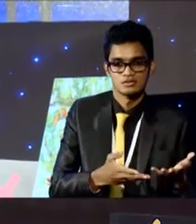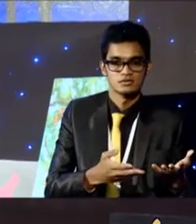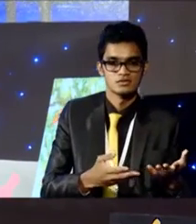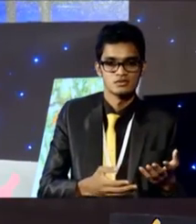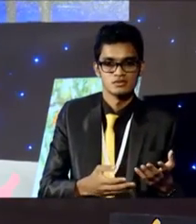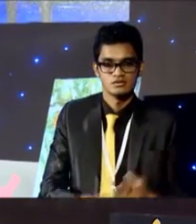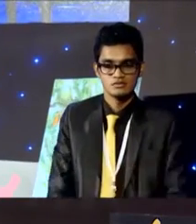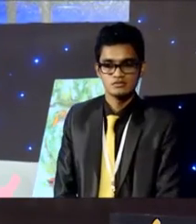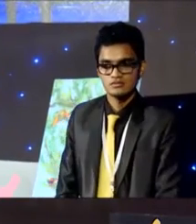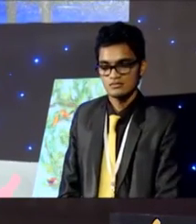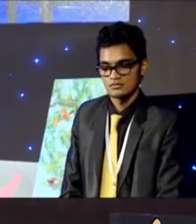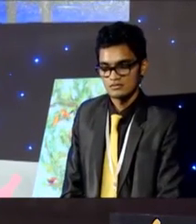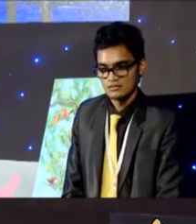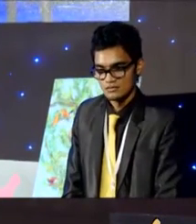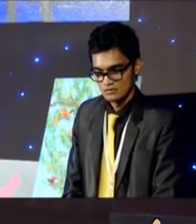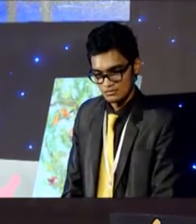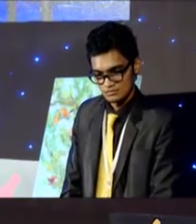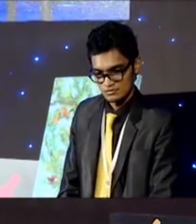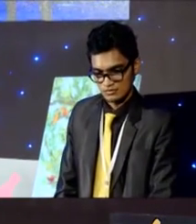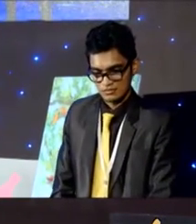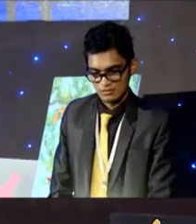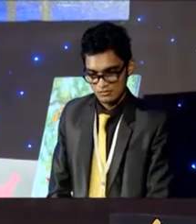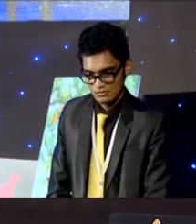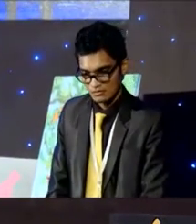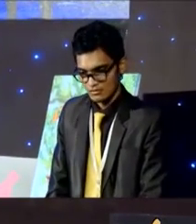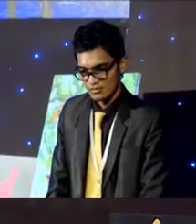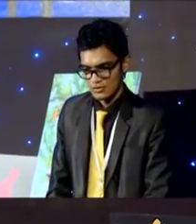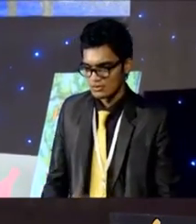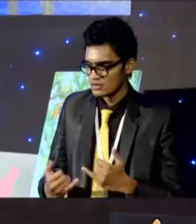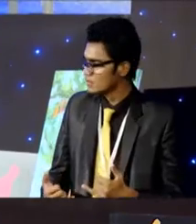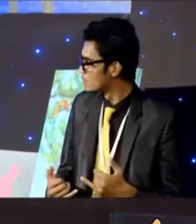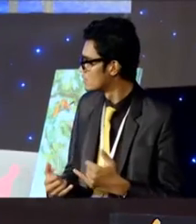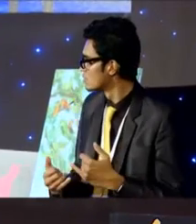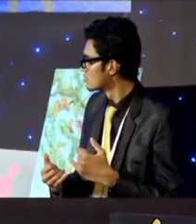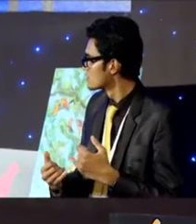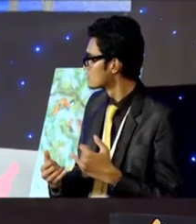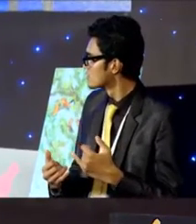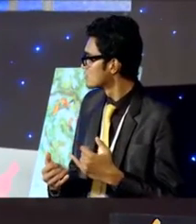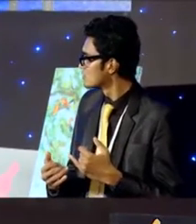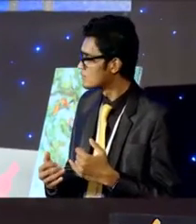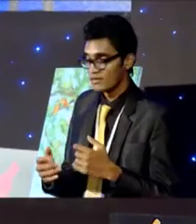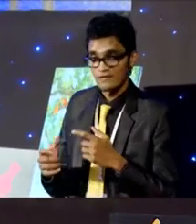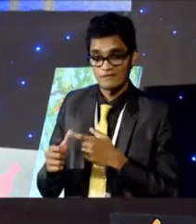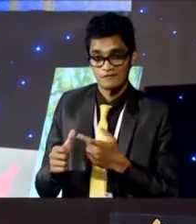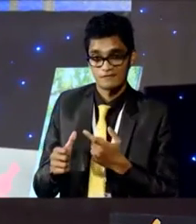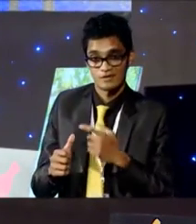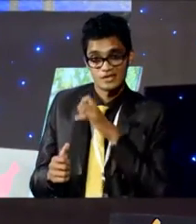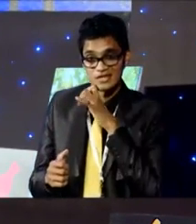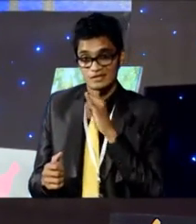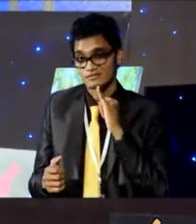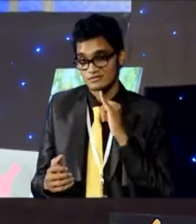profound disabilities. And we have, we're concluding as I speak now, the first internship program we worked out with